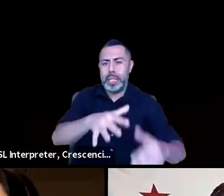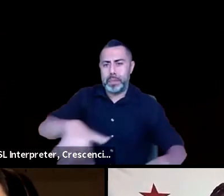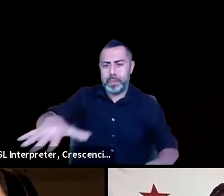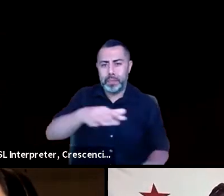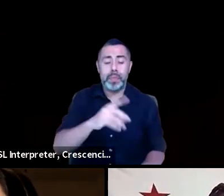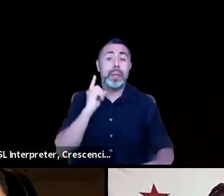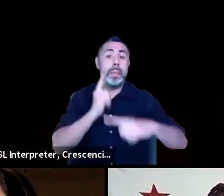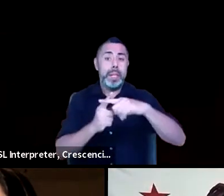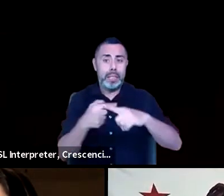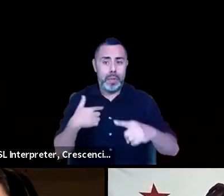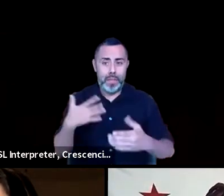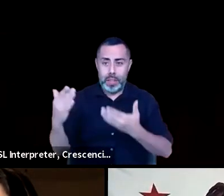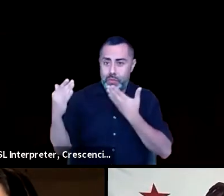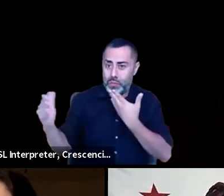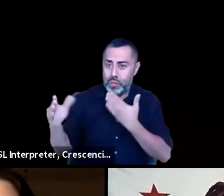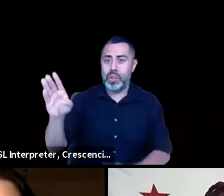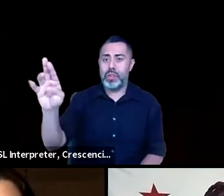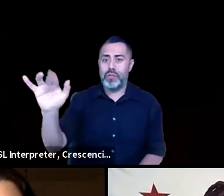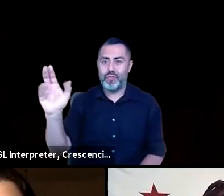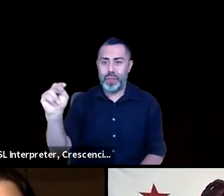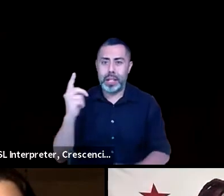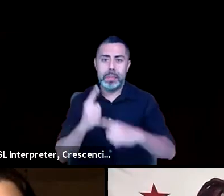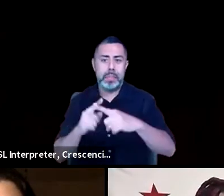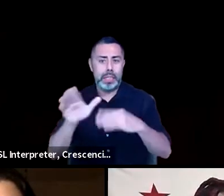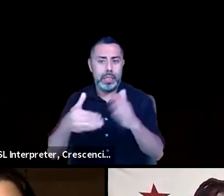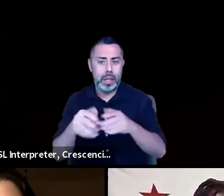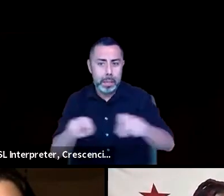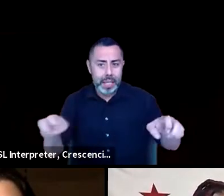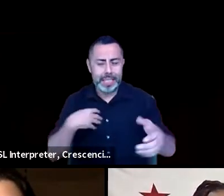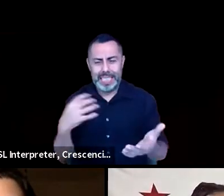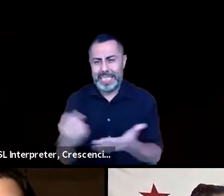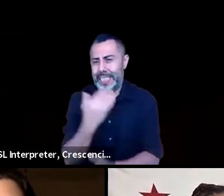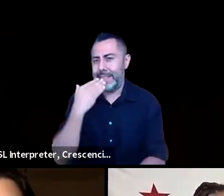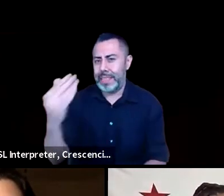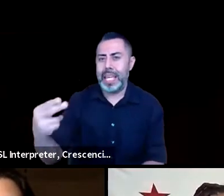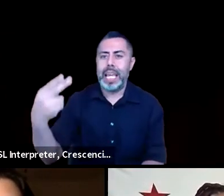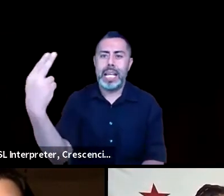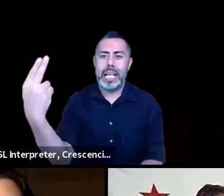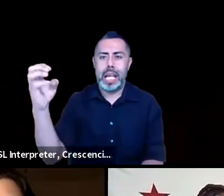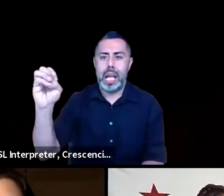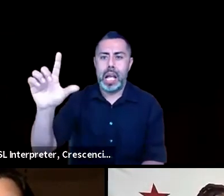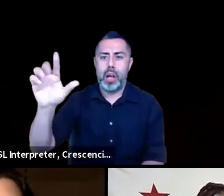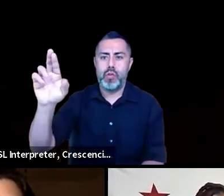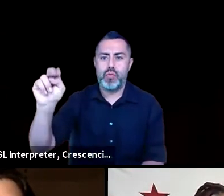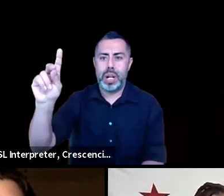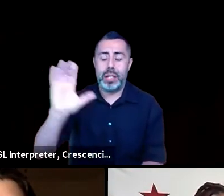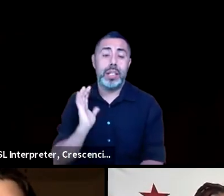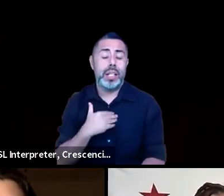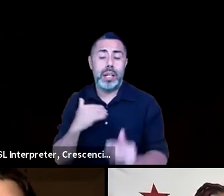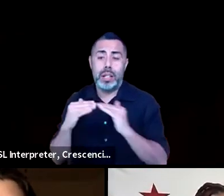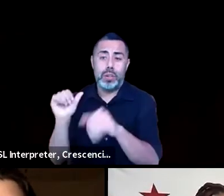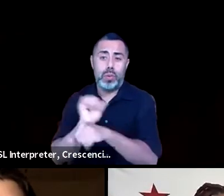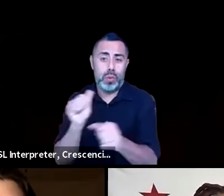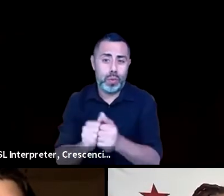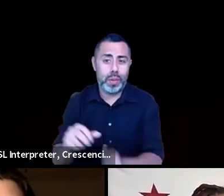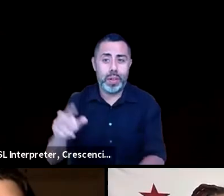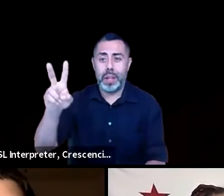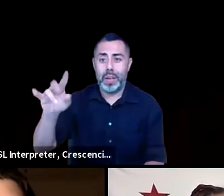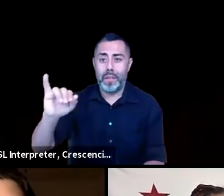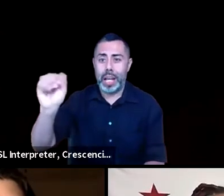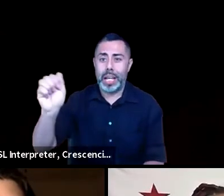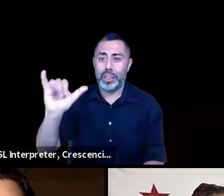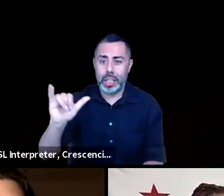for Bryan and all the panelists, we'd also like to thank HowlRound, our colleagues Vijay Matthew, JD Stokely, and Thea Rogers in particular,